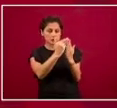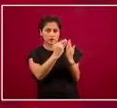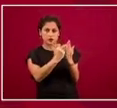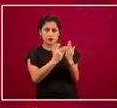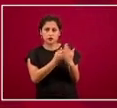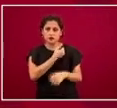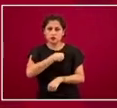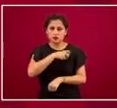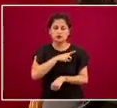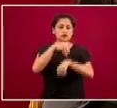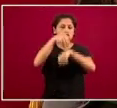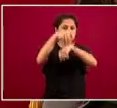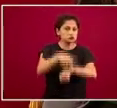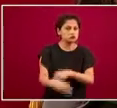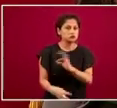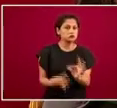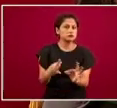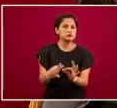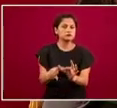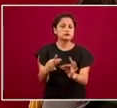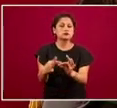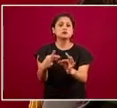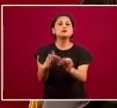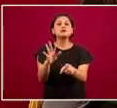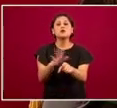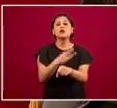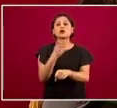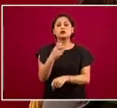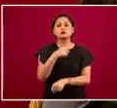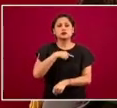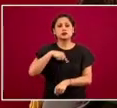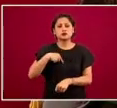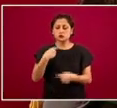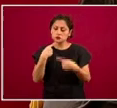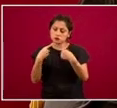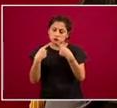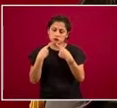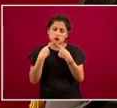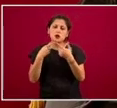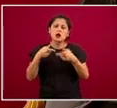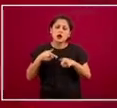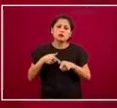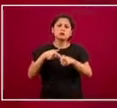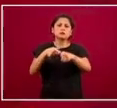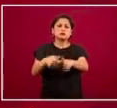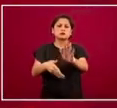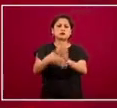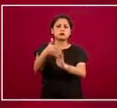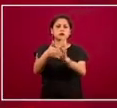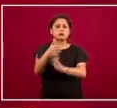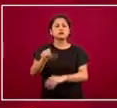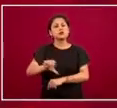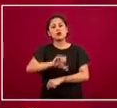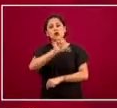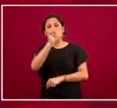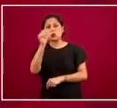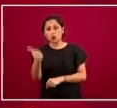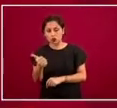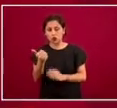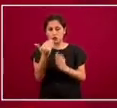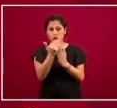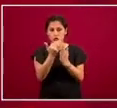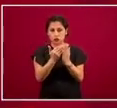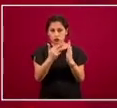to confirm and to make sure that the health distance protocols and all other protocols are being implemented. So that's why